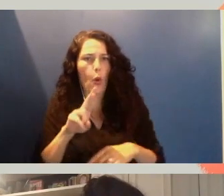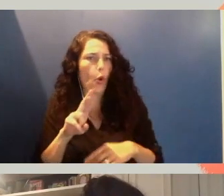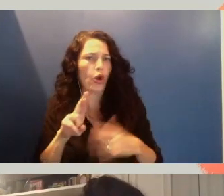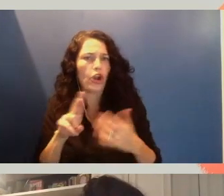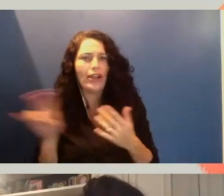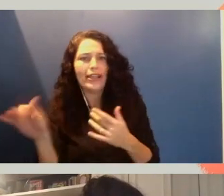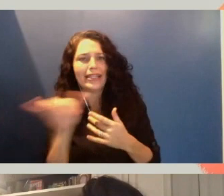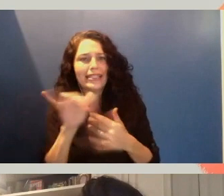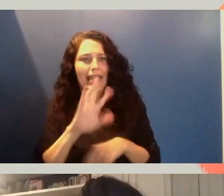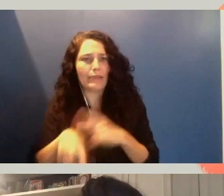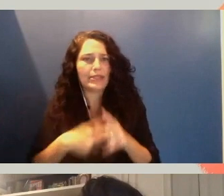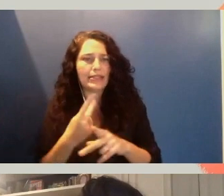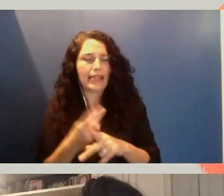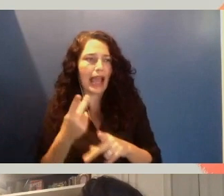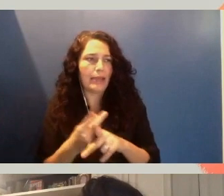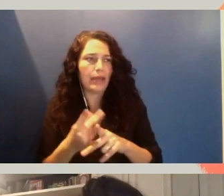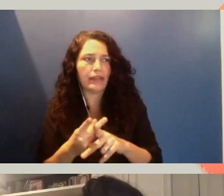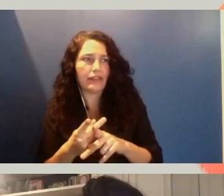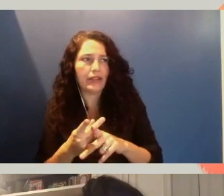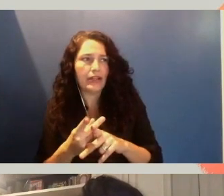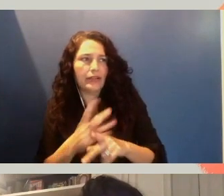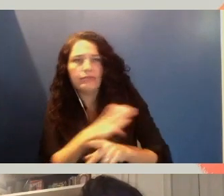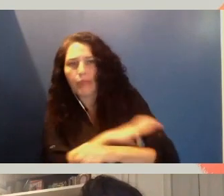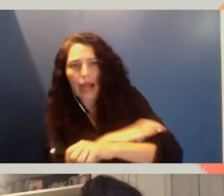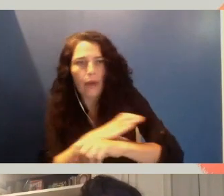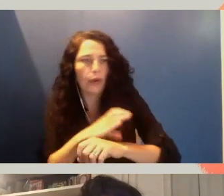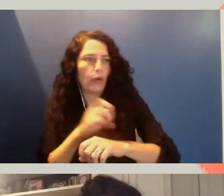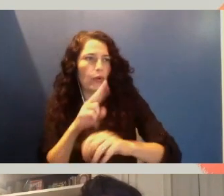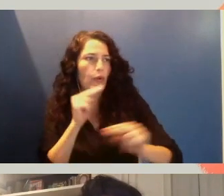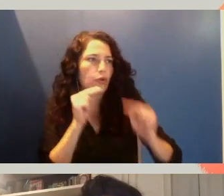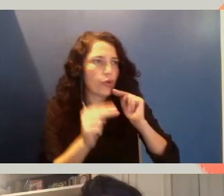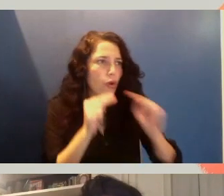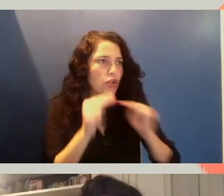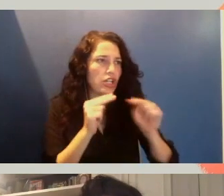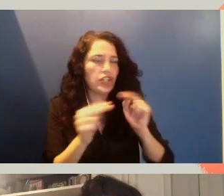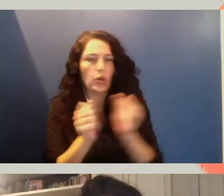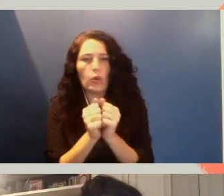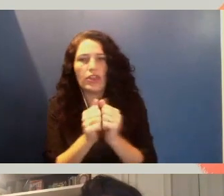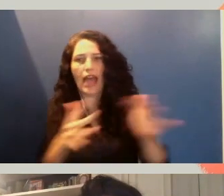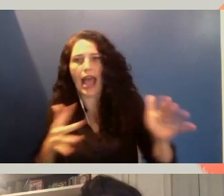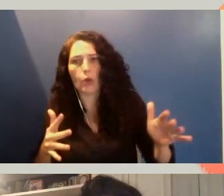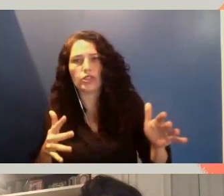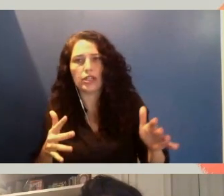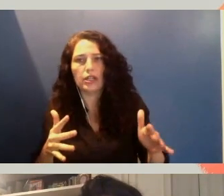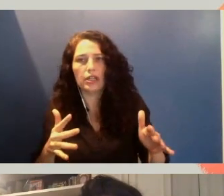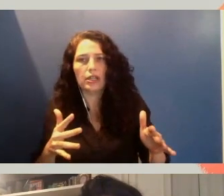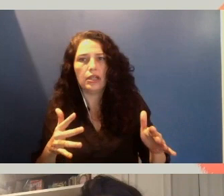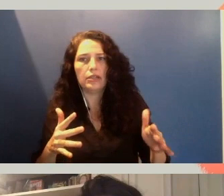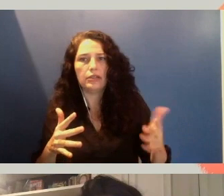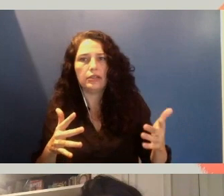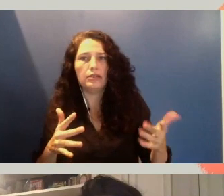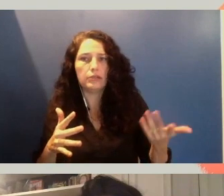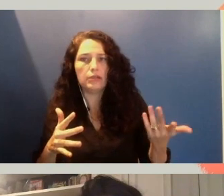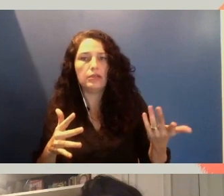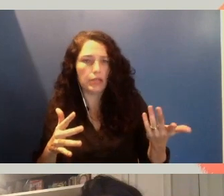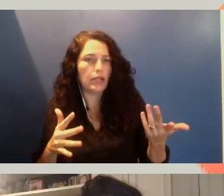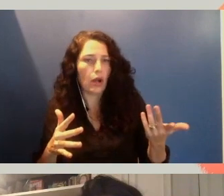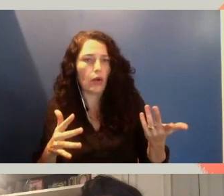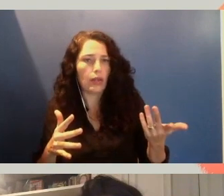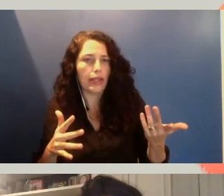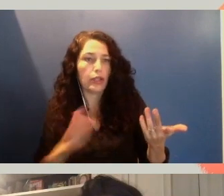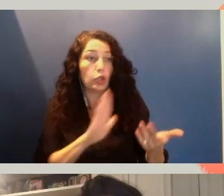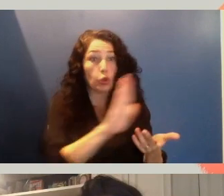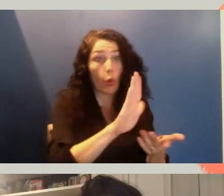same kind of leverage in negotiating these conversations without the runway that your support or similar support would